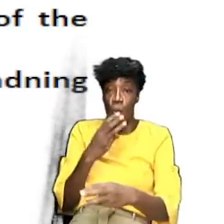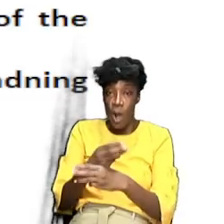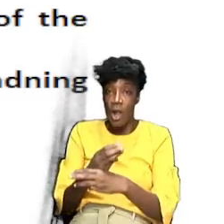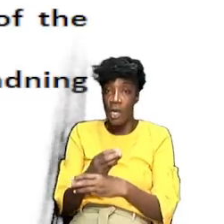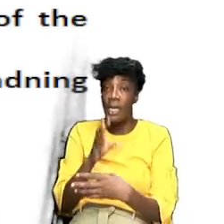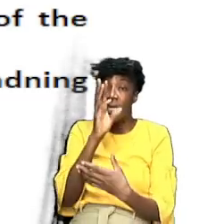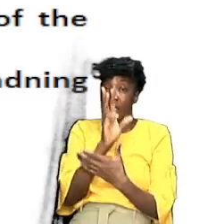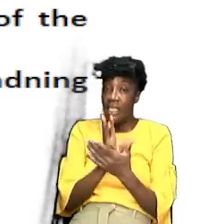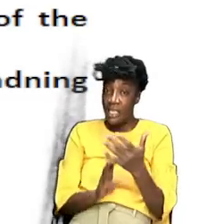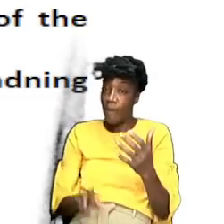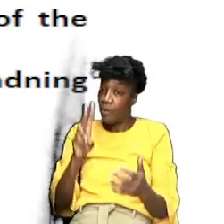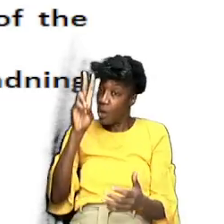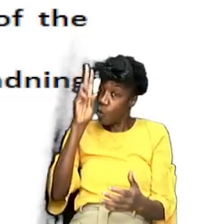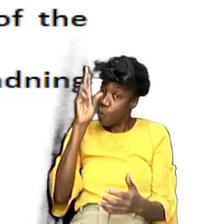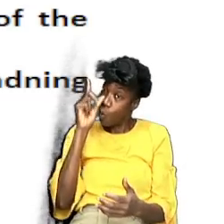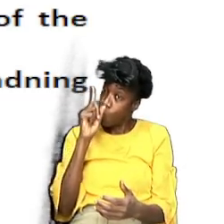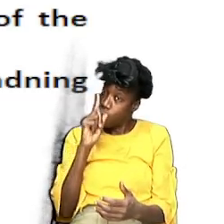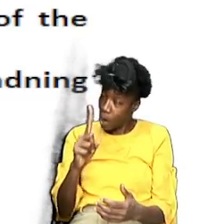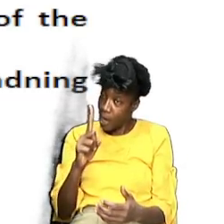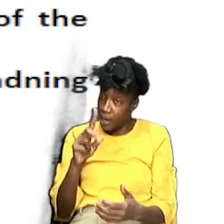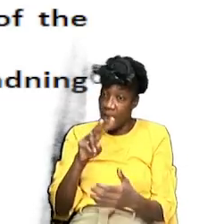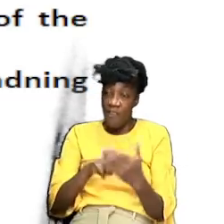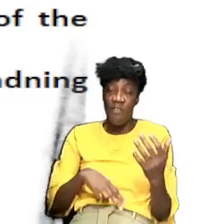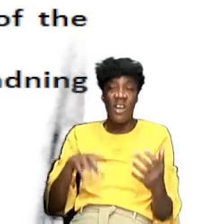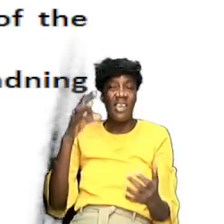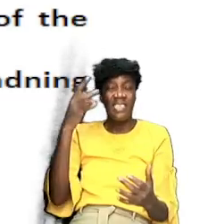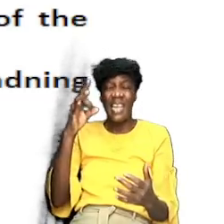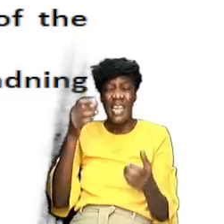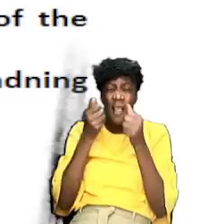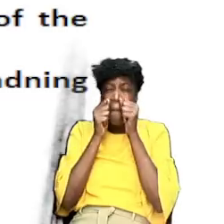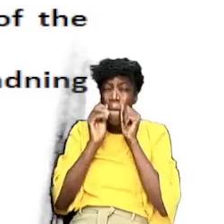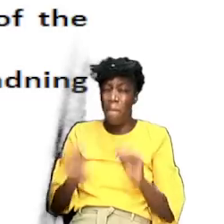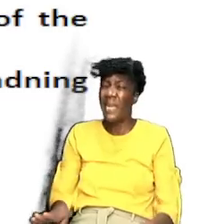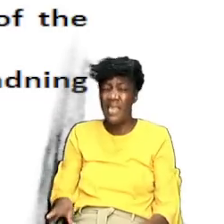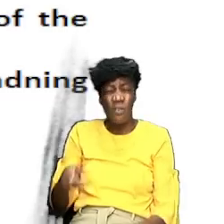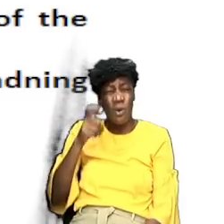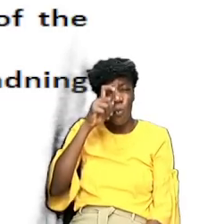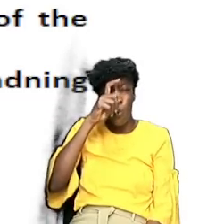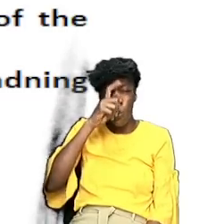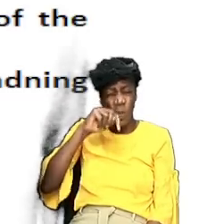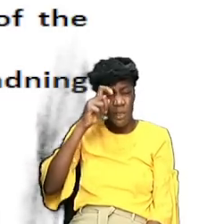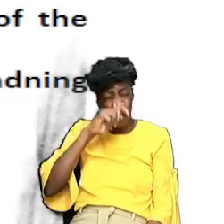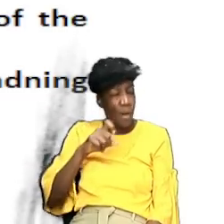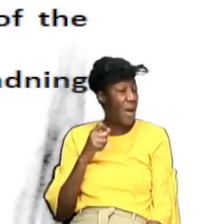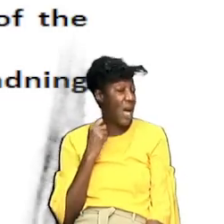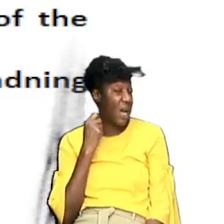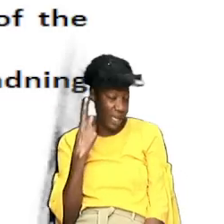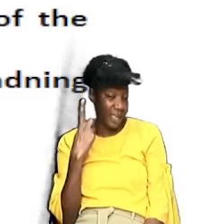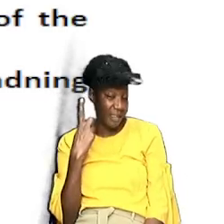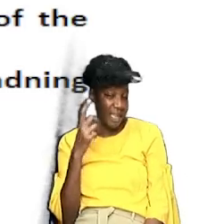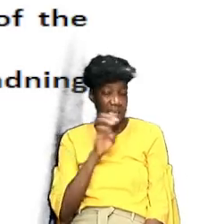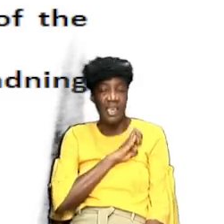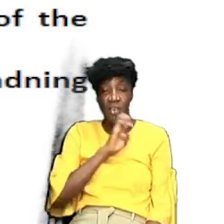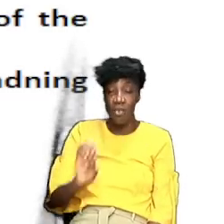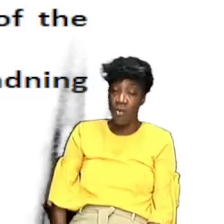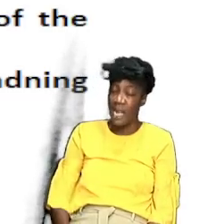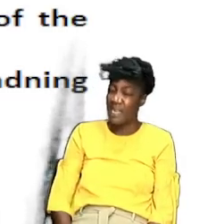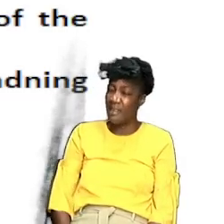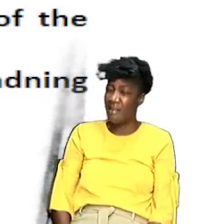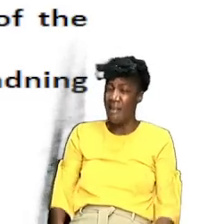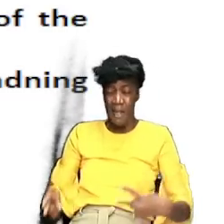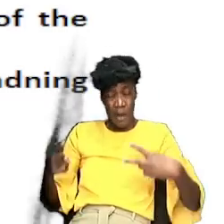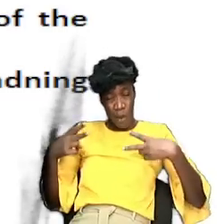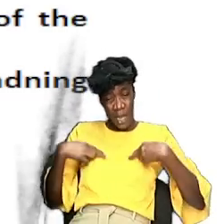verse 8. We are blessed with all wisdom and understanding in Christ. So we have some